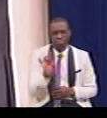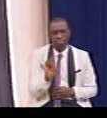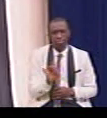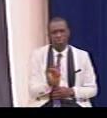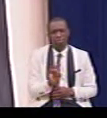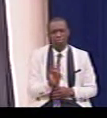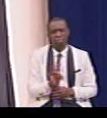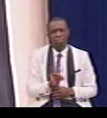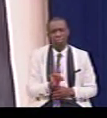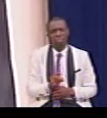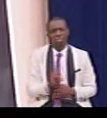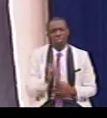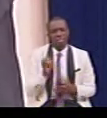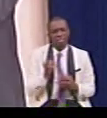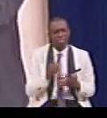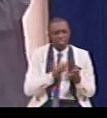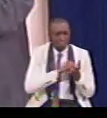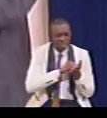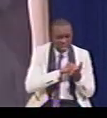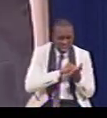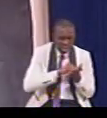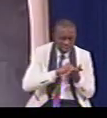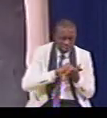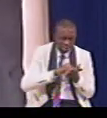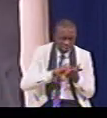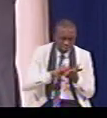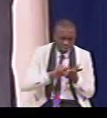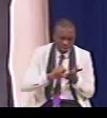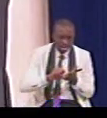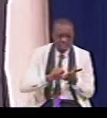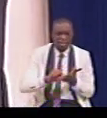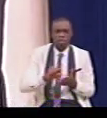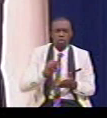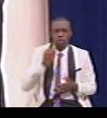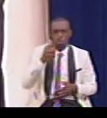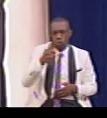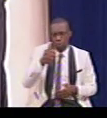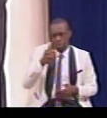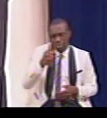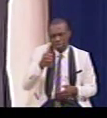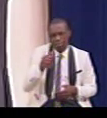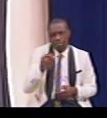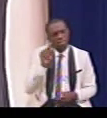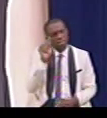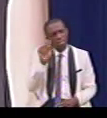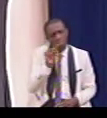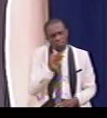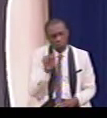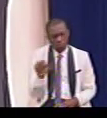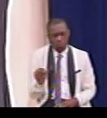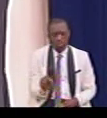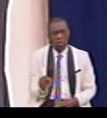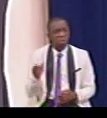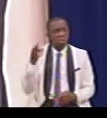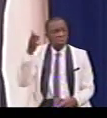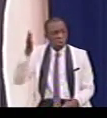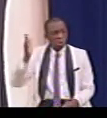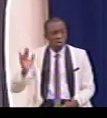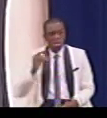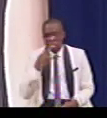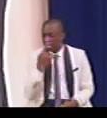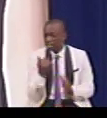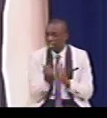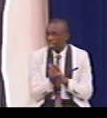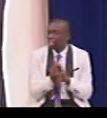it says sanctify yourselves therefore it says yes I'm the one to sanctify you but you'll